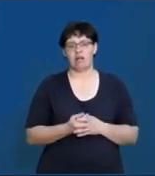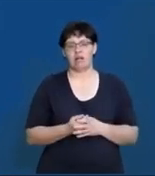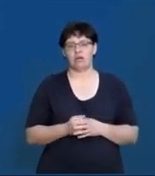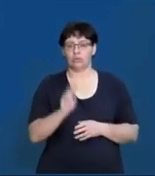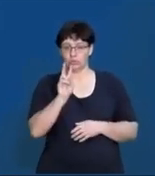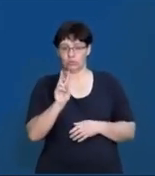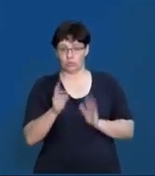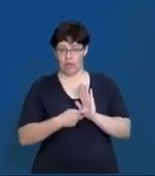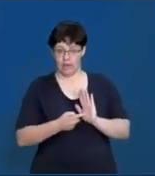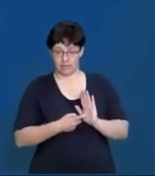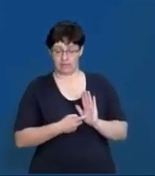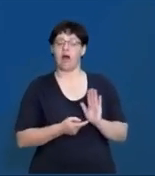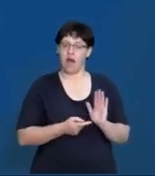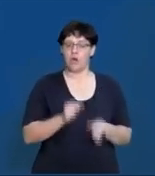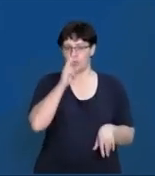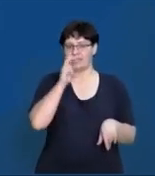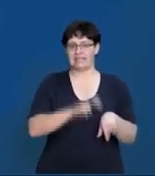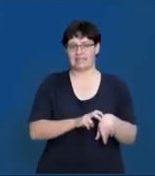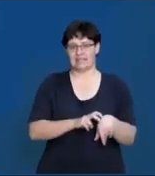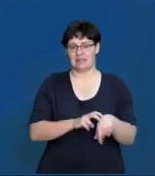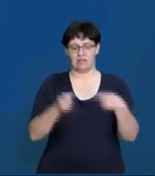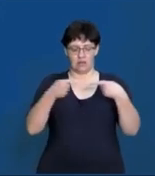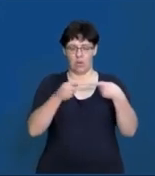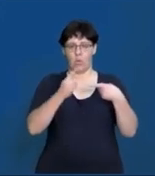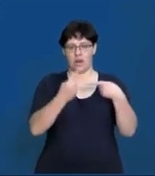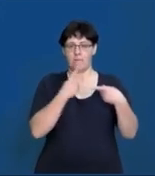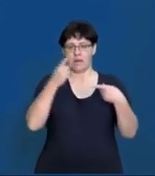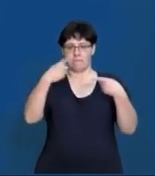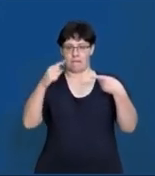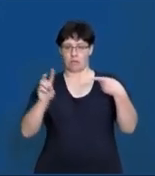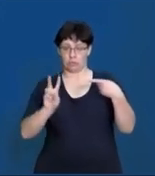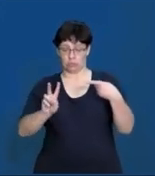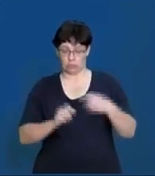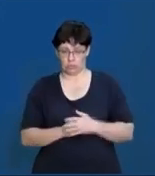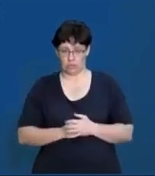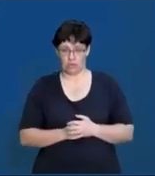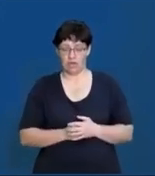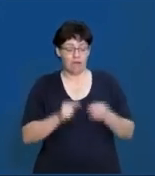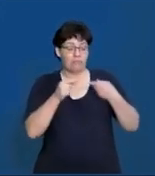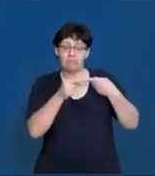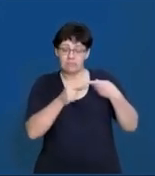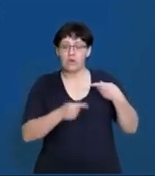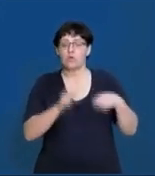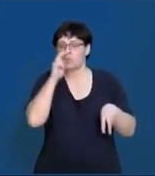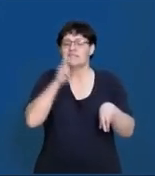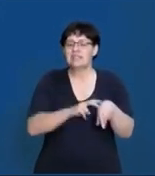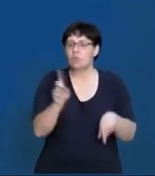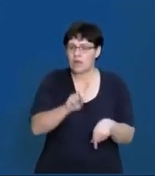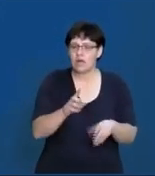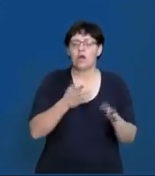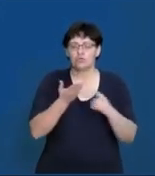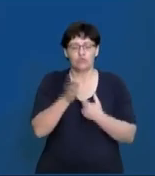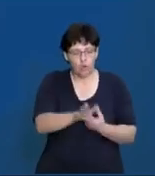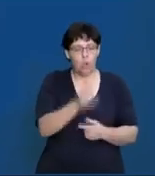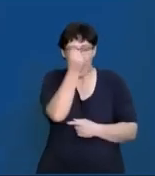a 2-mark question, you only required to give out 1 point. However, in giving out the 1 point, you need